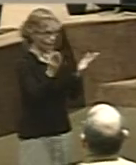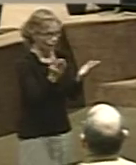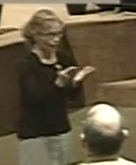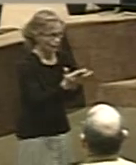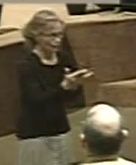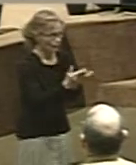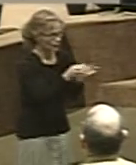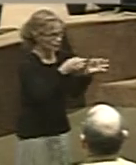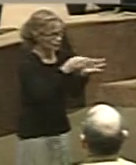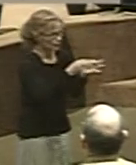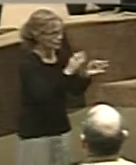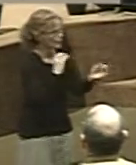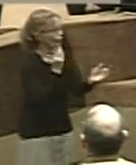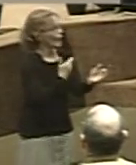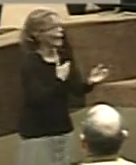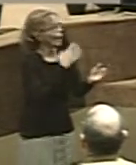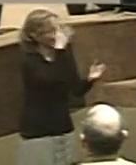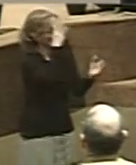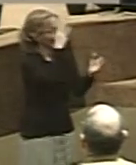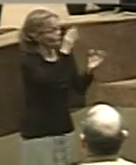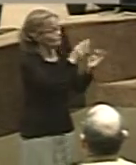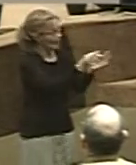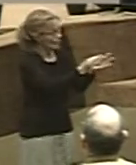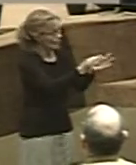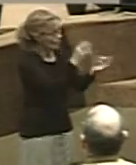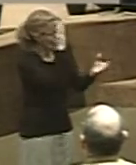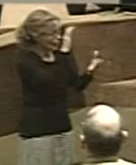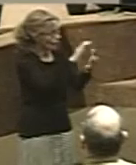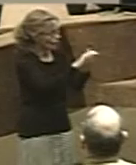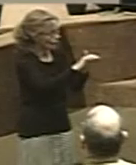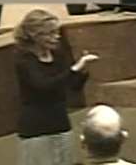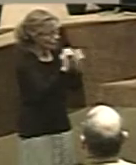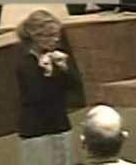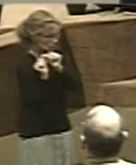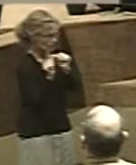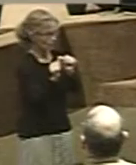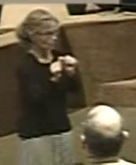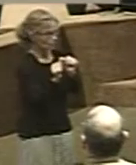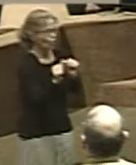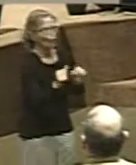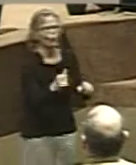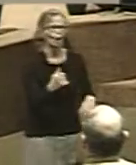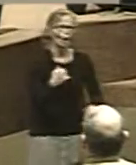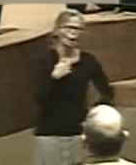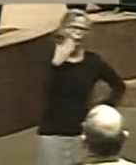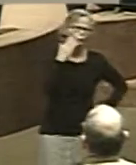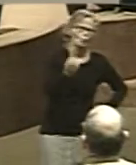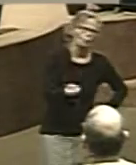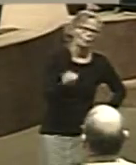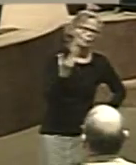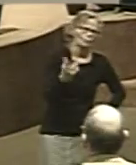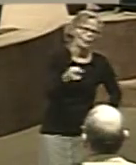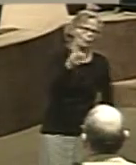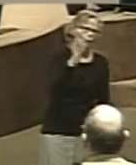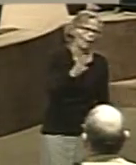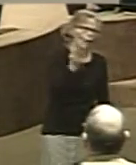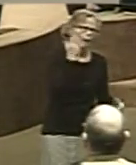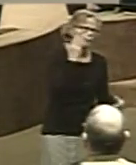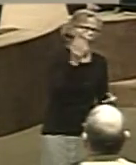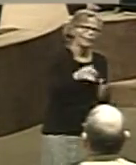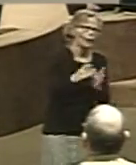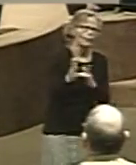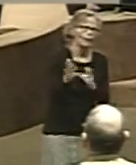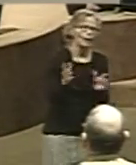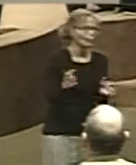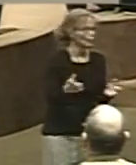our faith stands. Well, I just know so much about God. I know so much about the Bible. Your